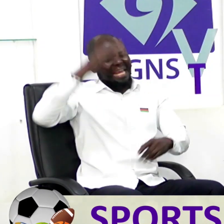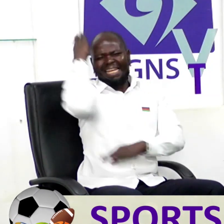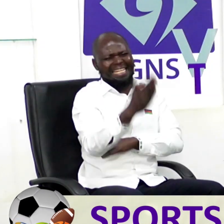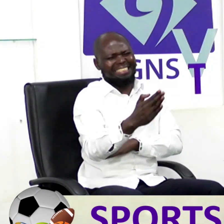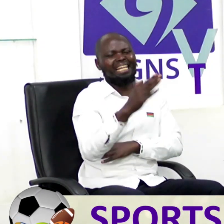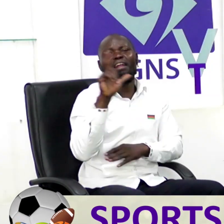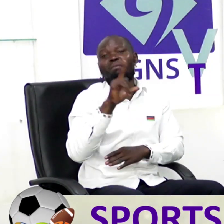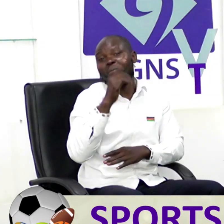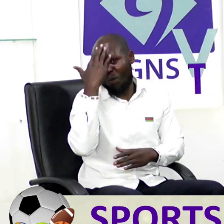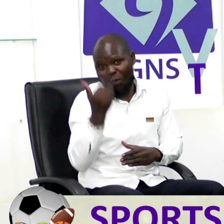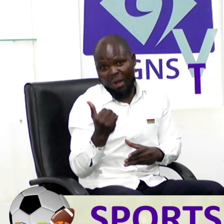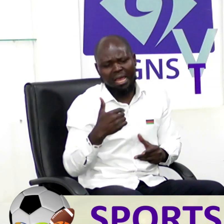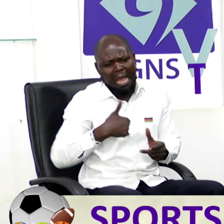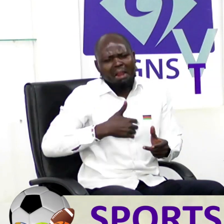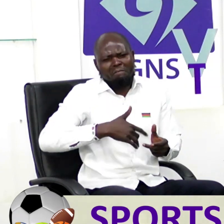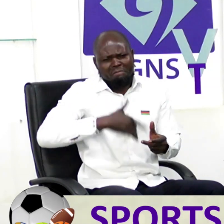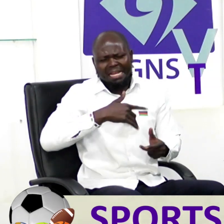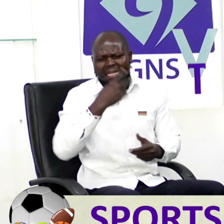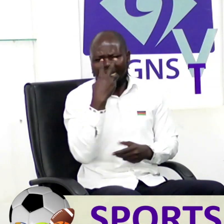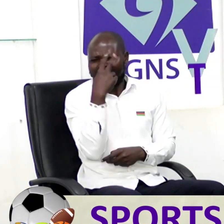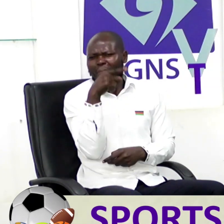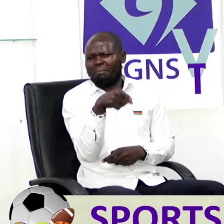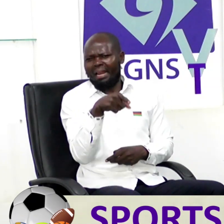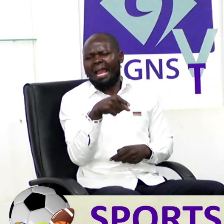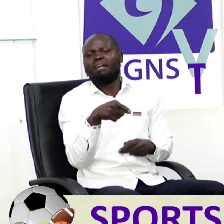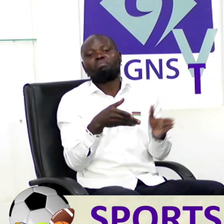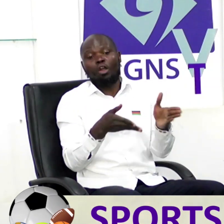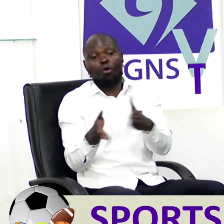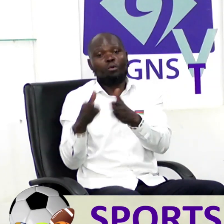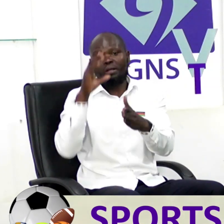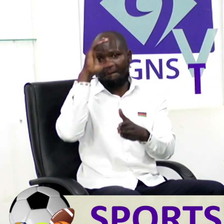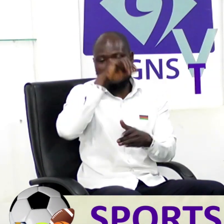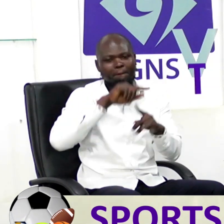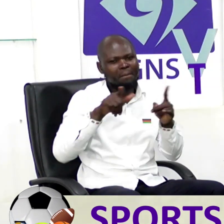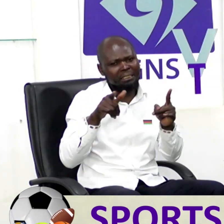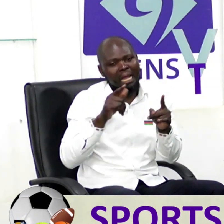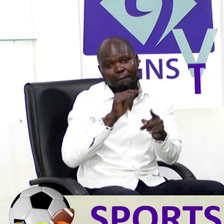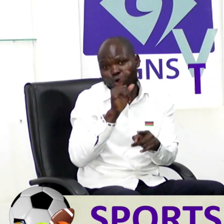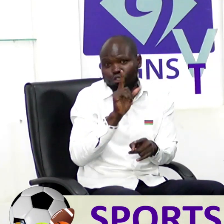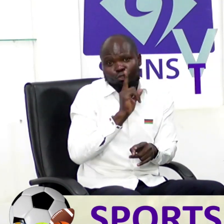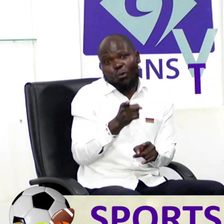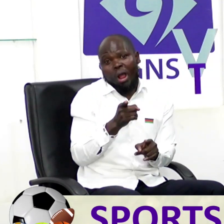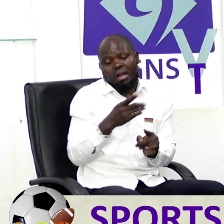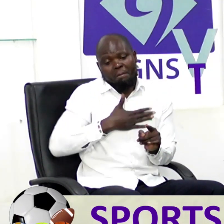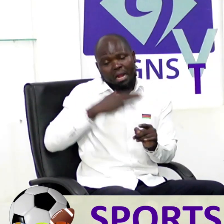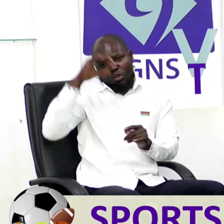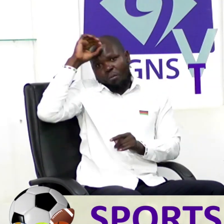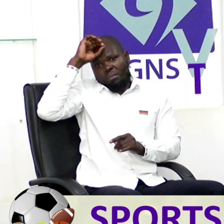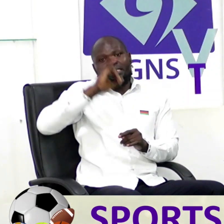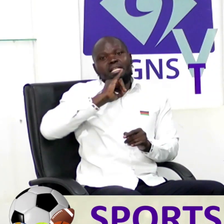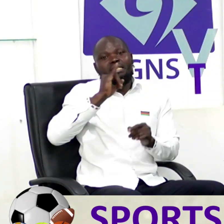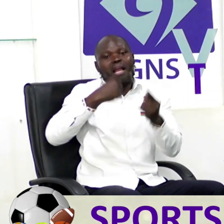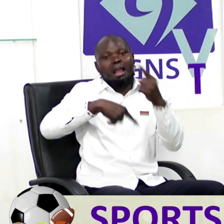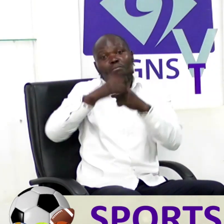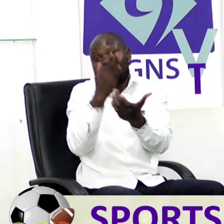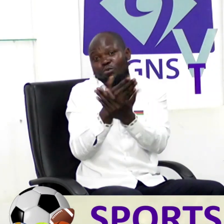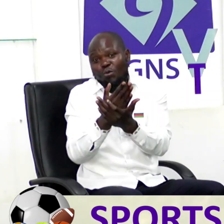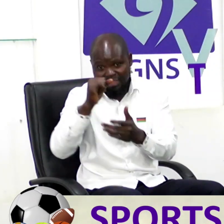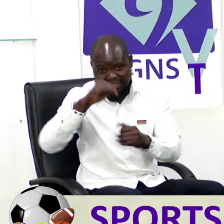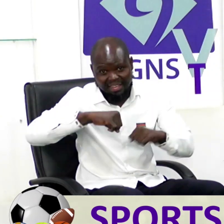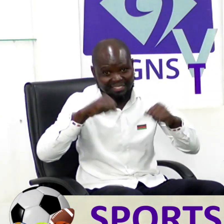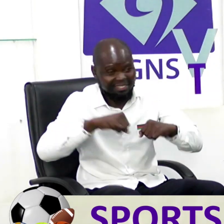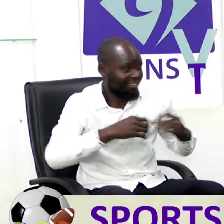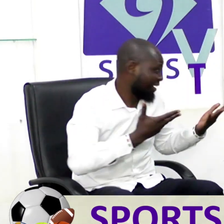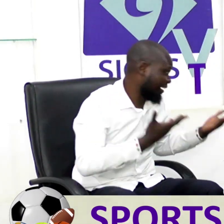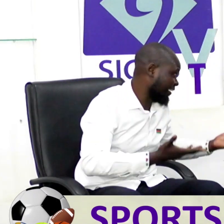that Arsenal will really go all the way. But Liverpool, they have a very big opportunity, but I'm not sure, because